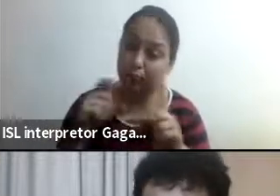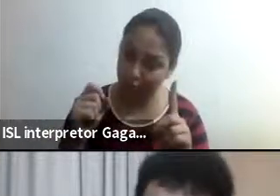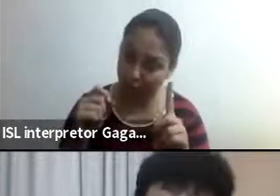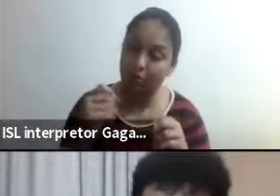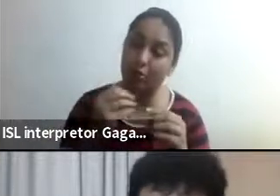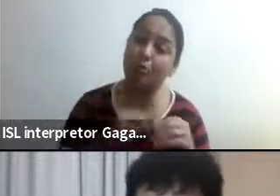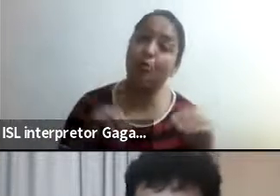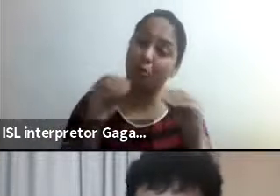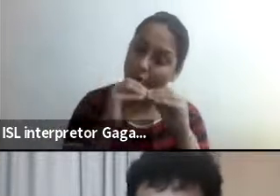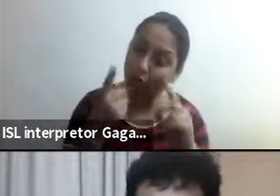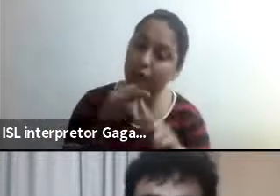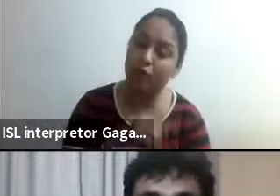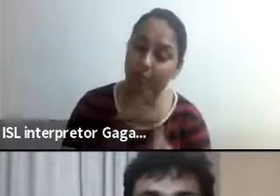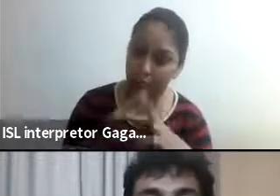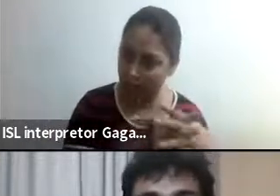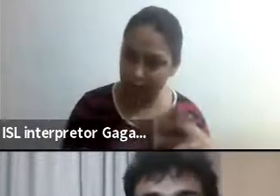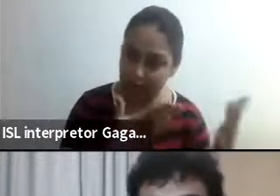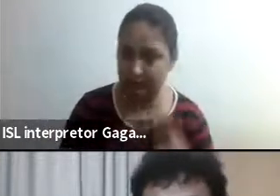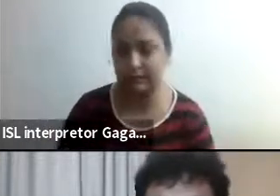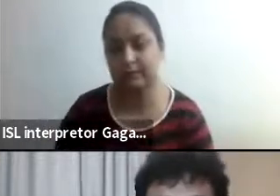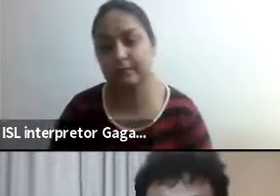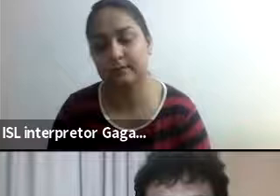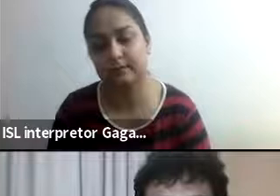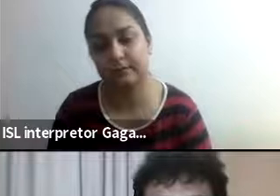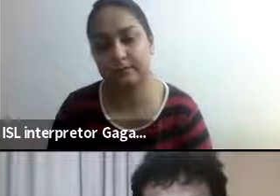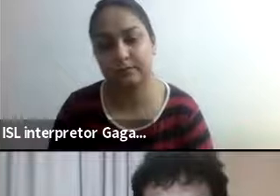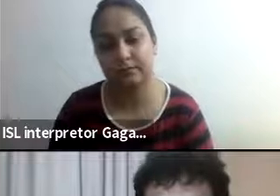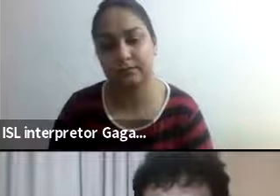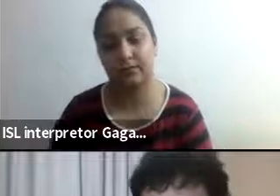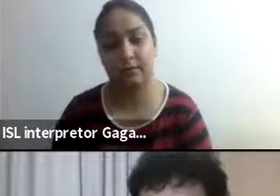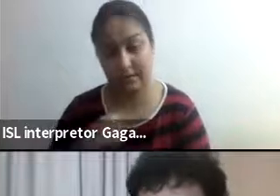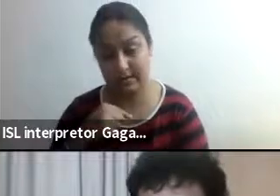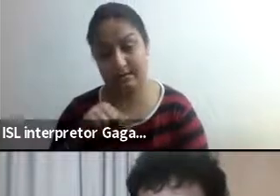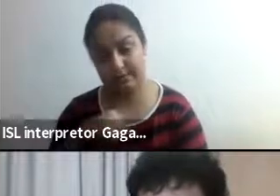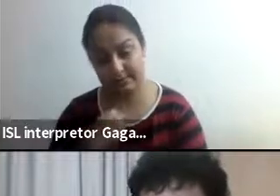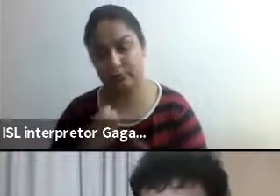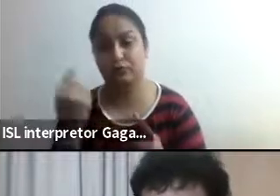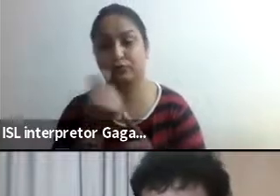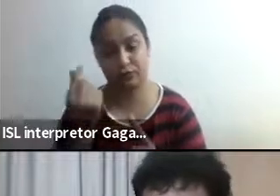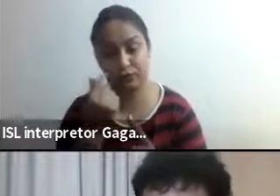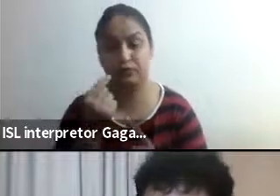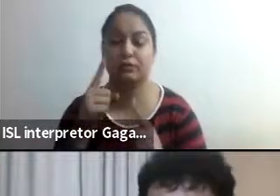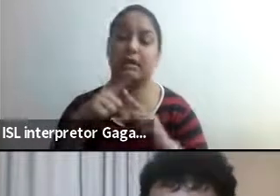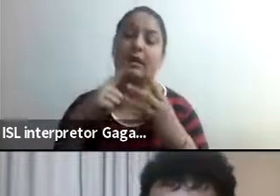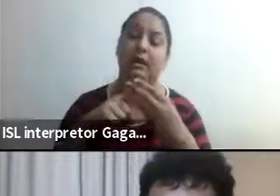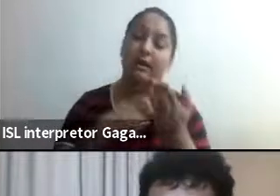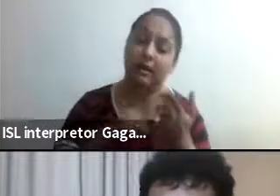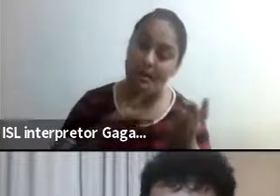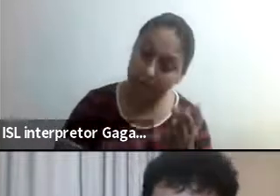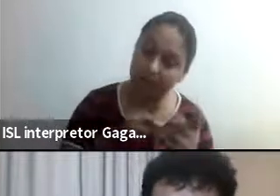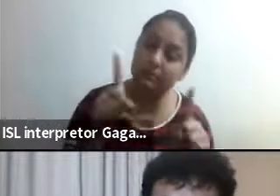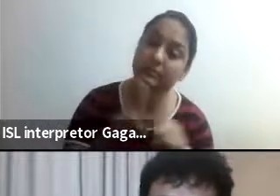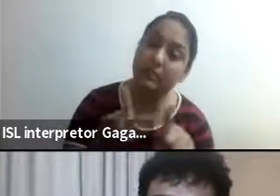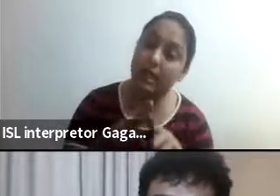lot from the West through colonialism, but still. And so that's why I'm going to use terms like indigenous